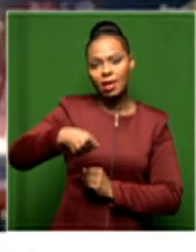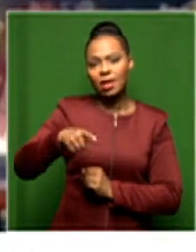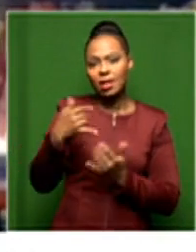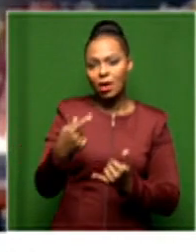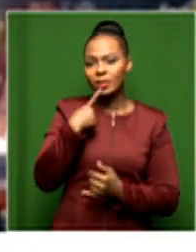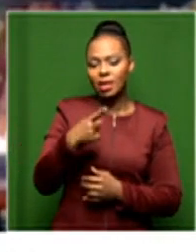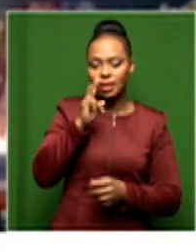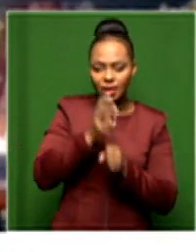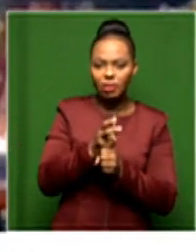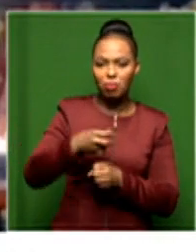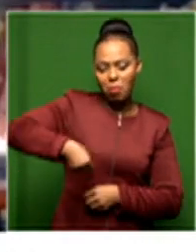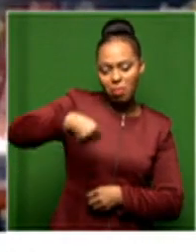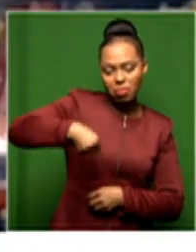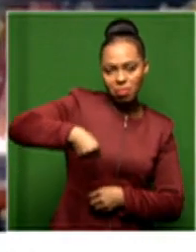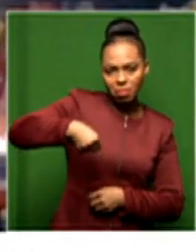at the moment